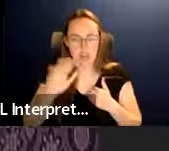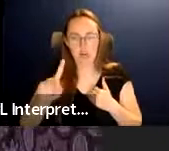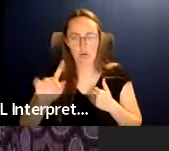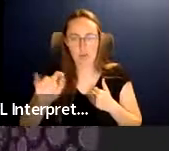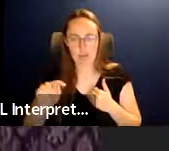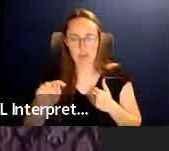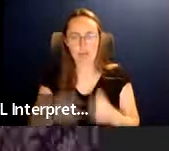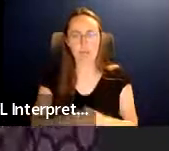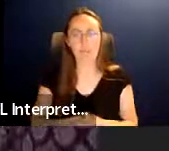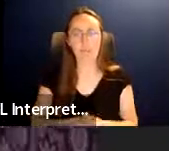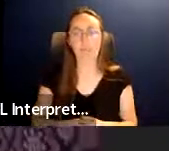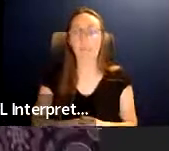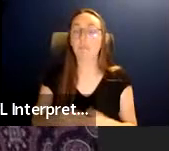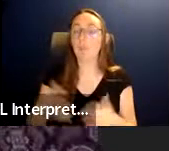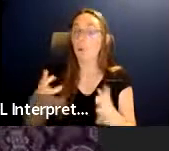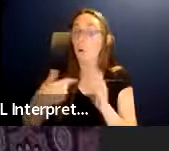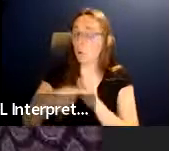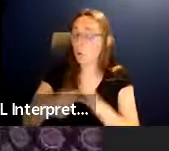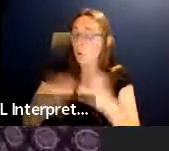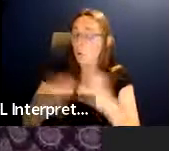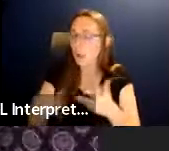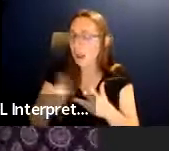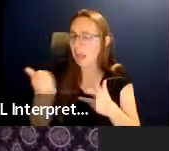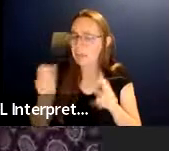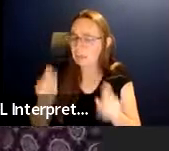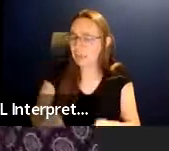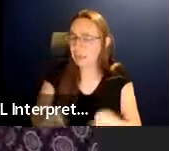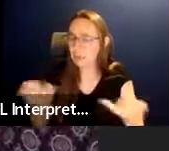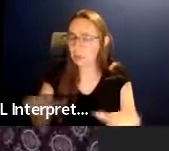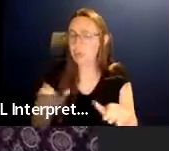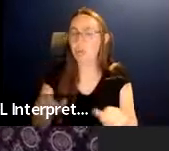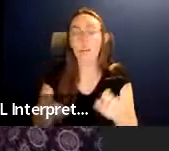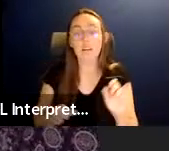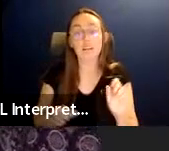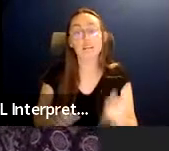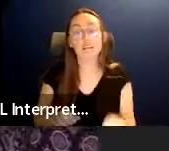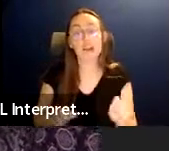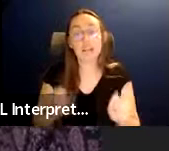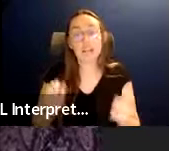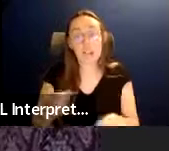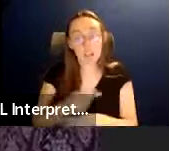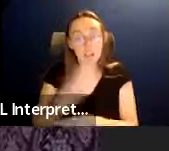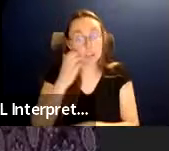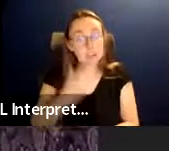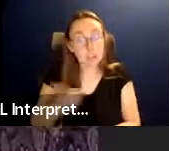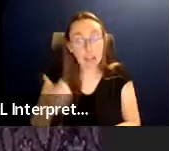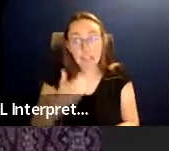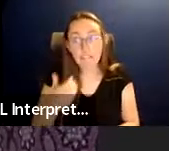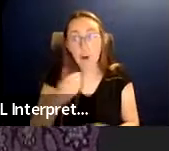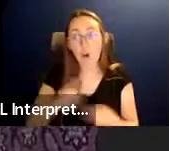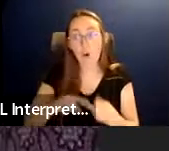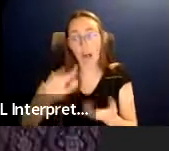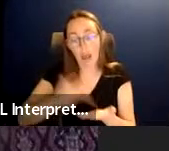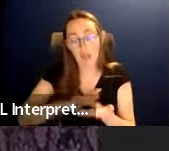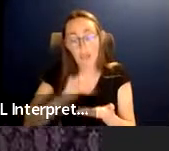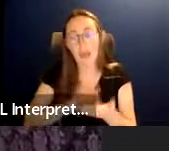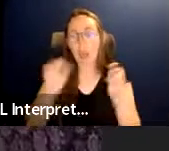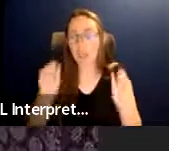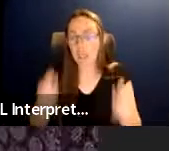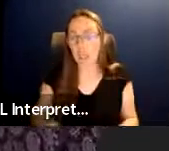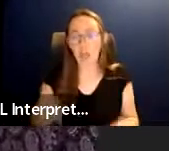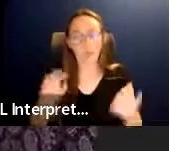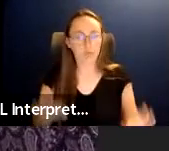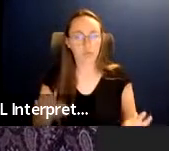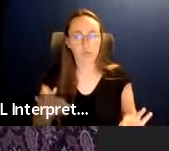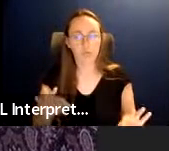All right, I want to show you what else you can do with this. So yes, you can use it for your cell phone. You can use it for an iPad. I like